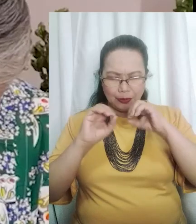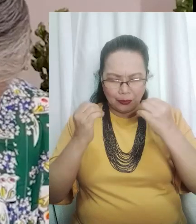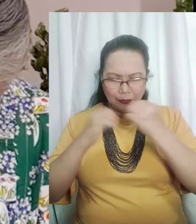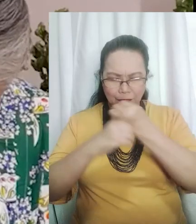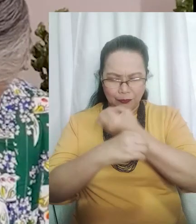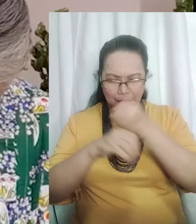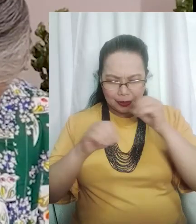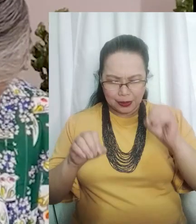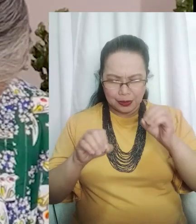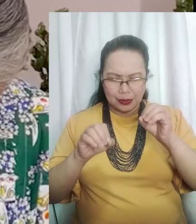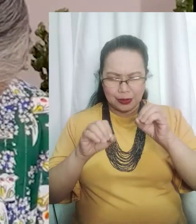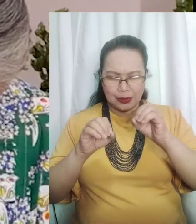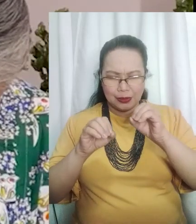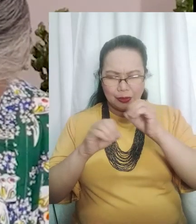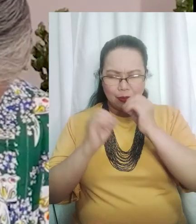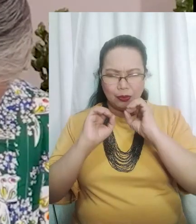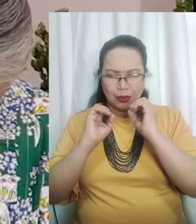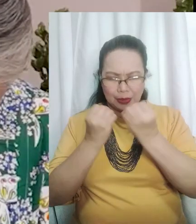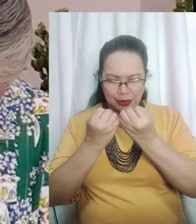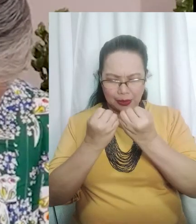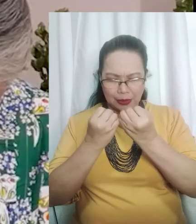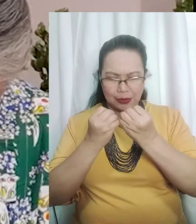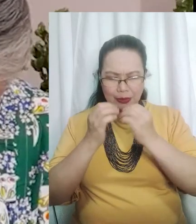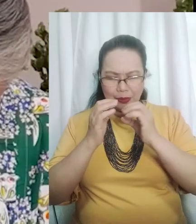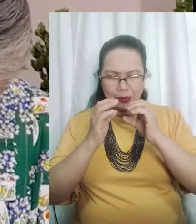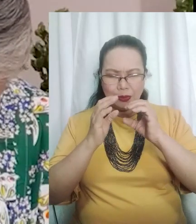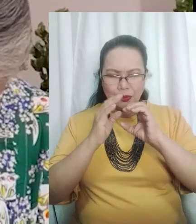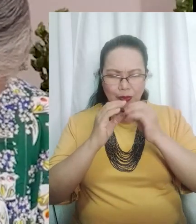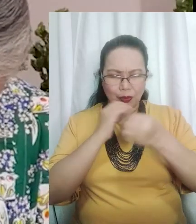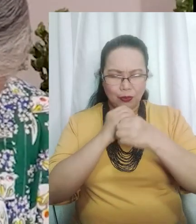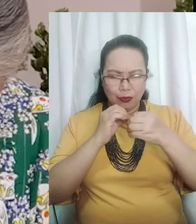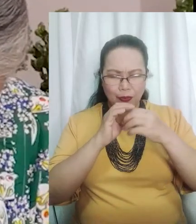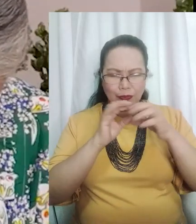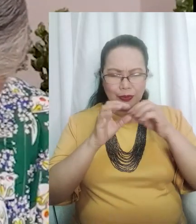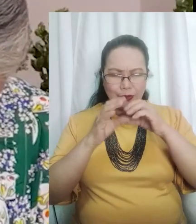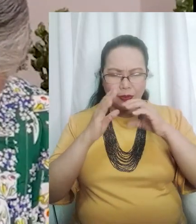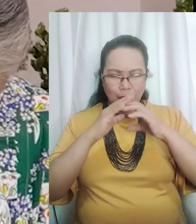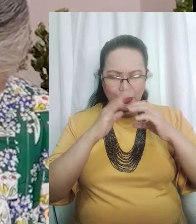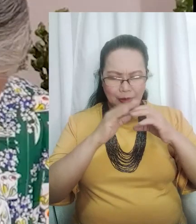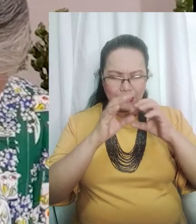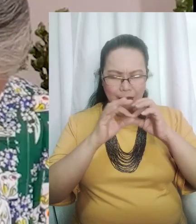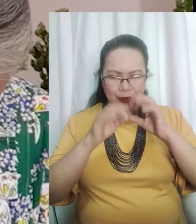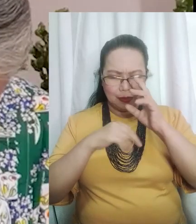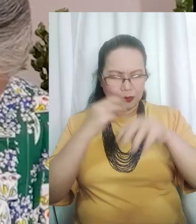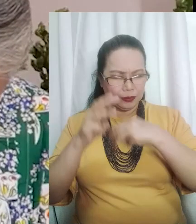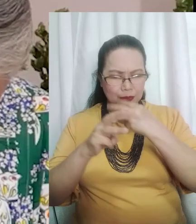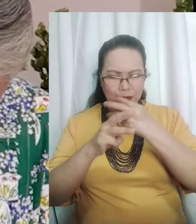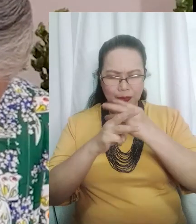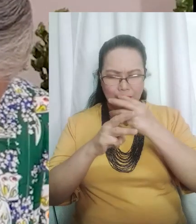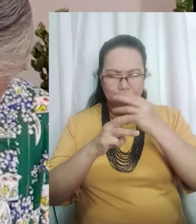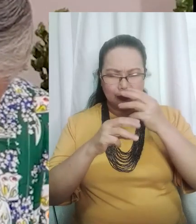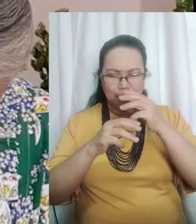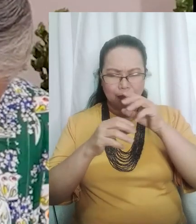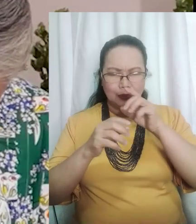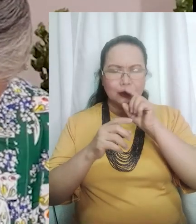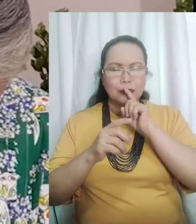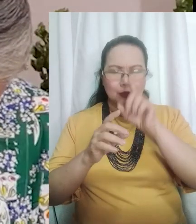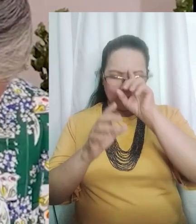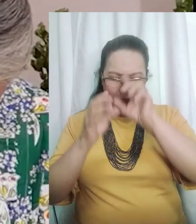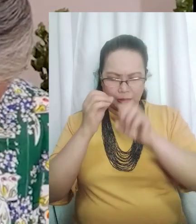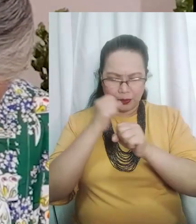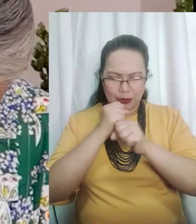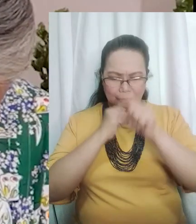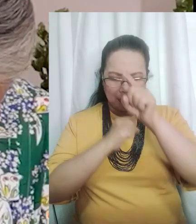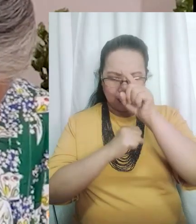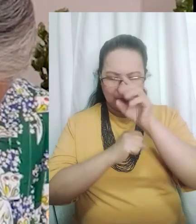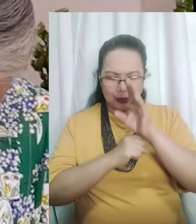organizations, communities, to our country, and to the whole world. Teach our heart to continue to trust in